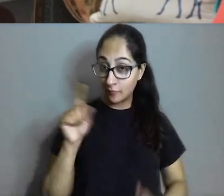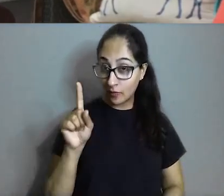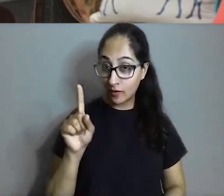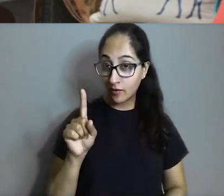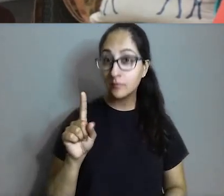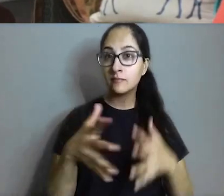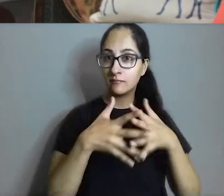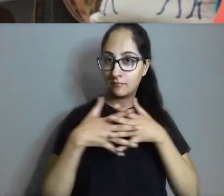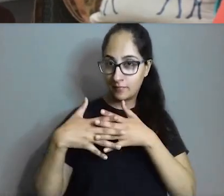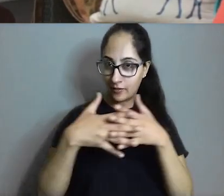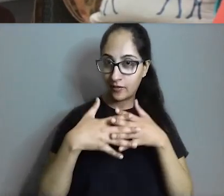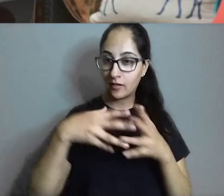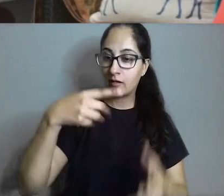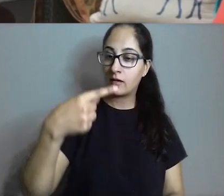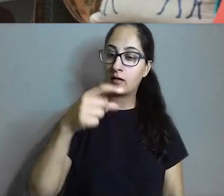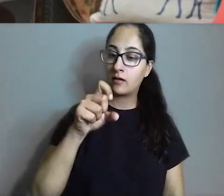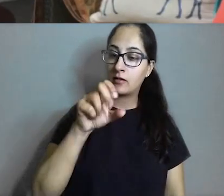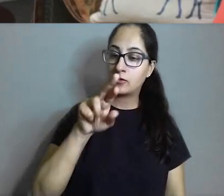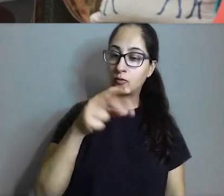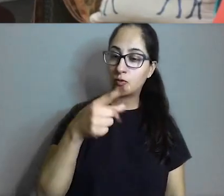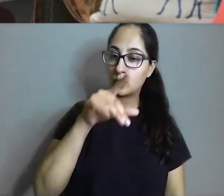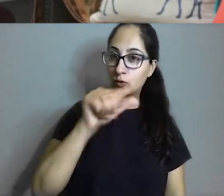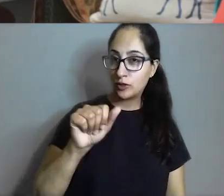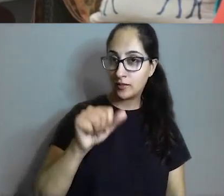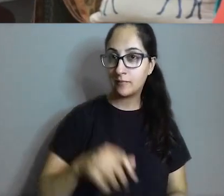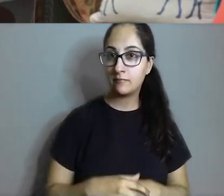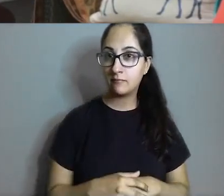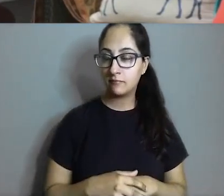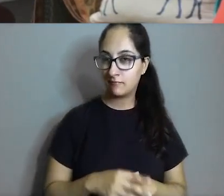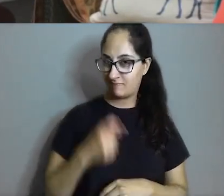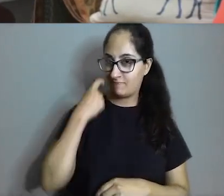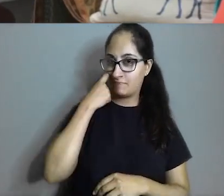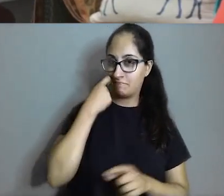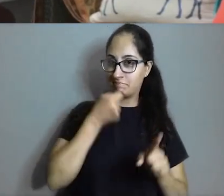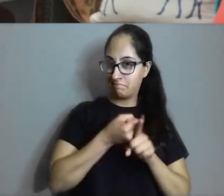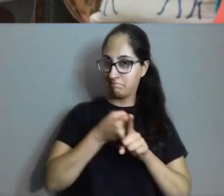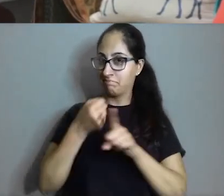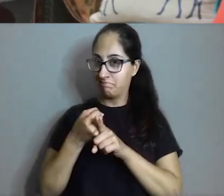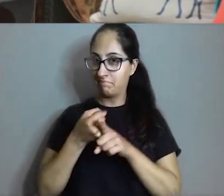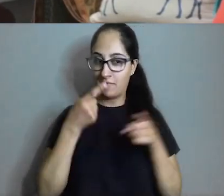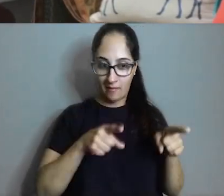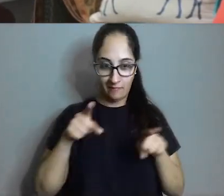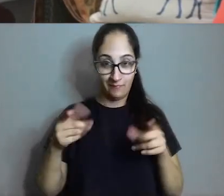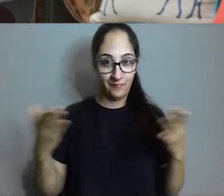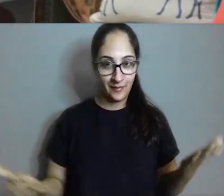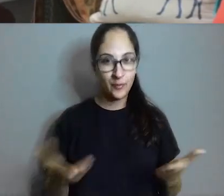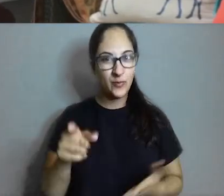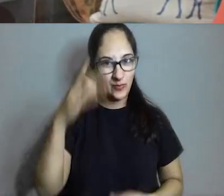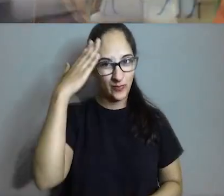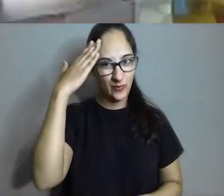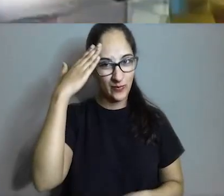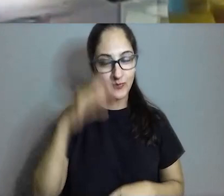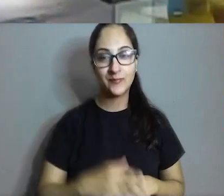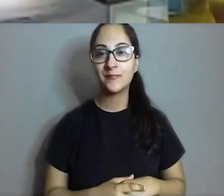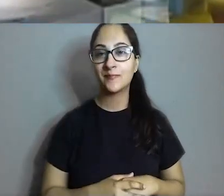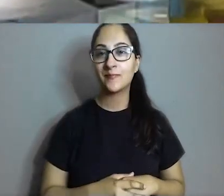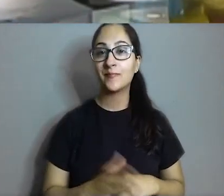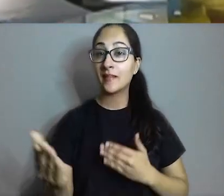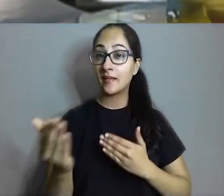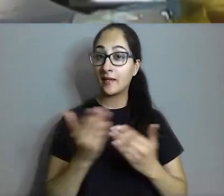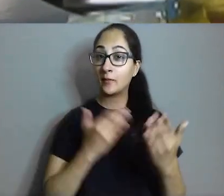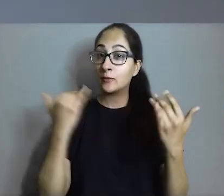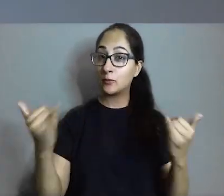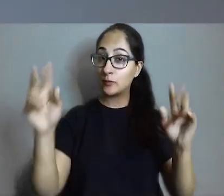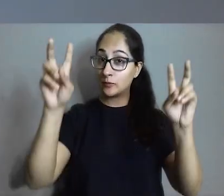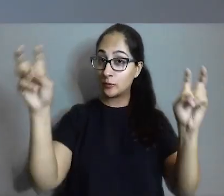events here over the last few months. I don't know, you might have heard about them. Tonight's musical theme is the perfect match for me because I have spent